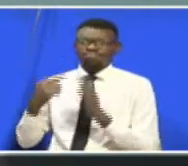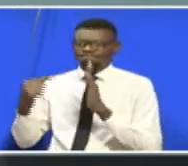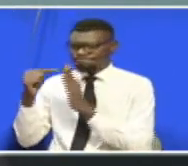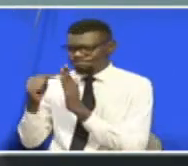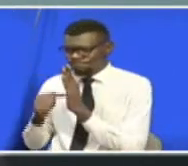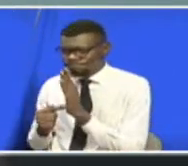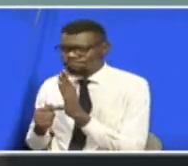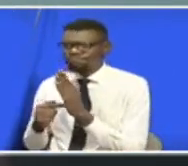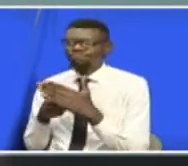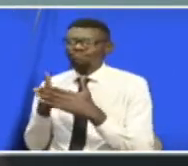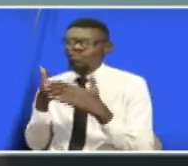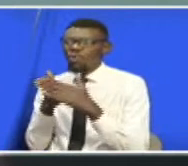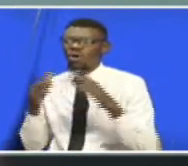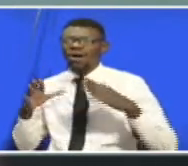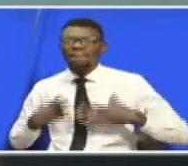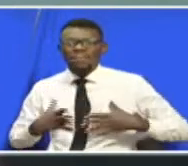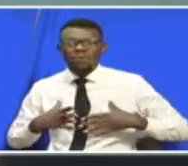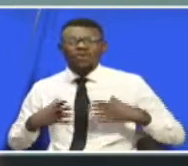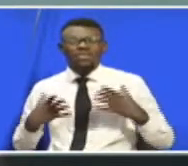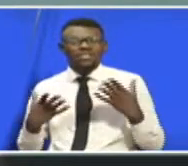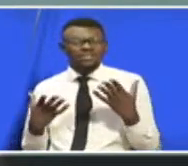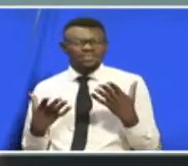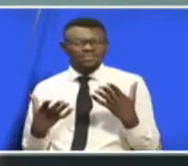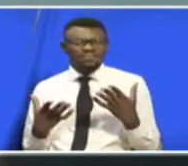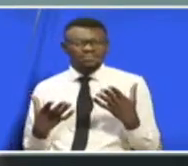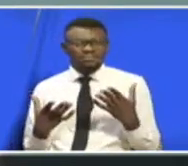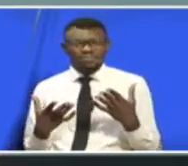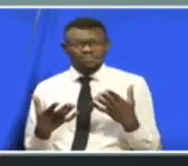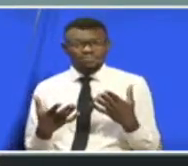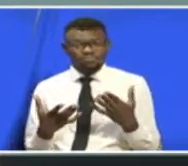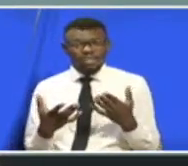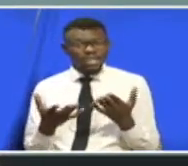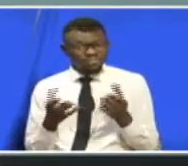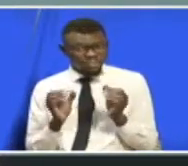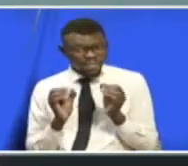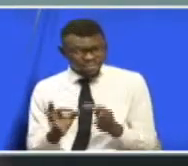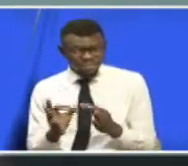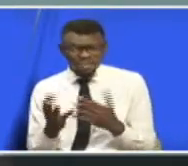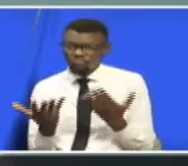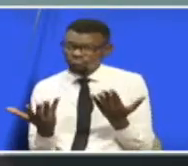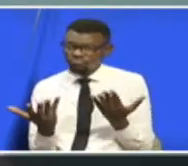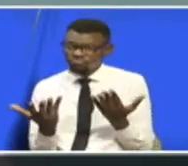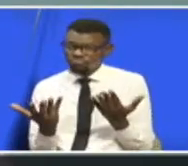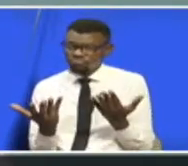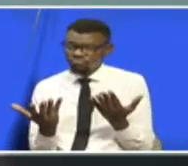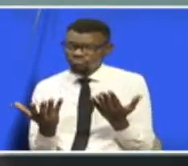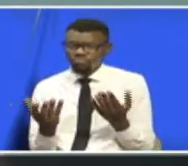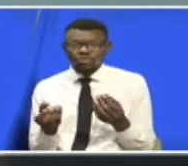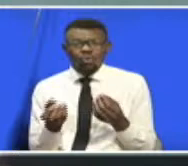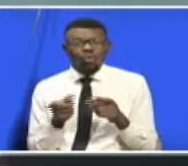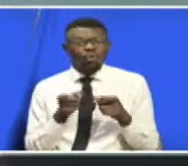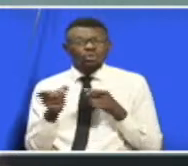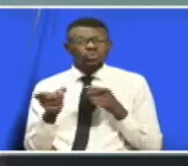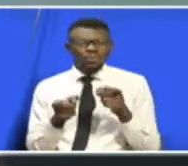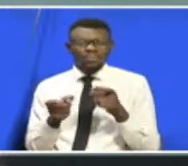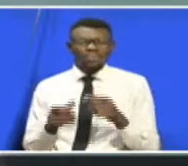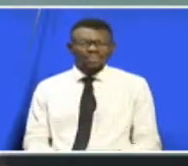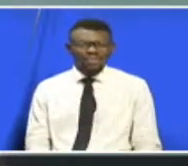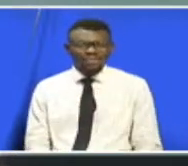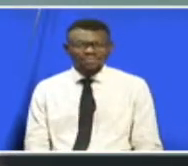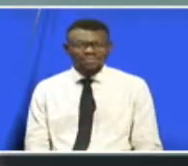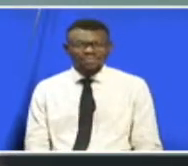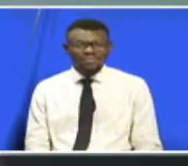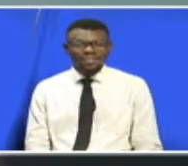restrictions. If a wave is actually coming, yes, we